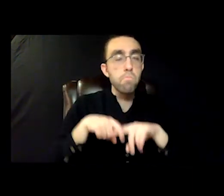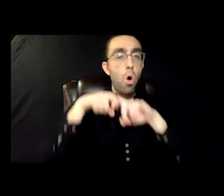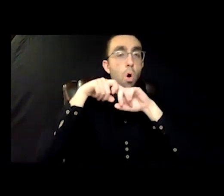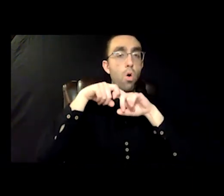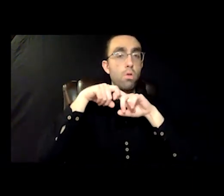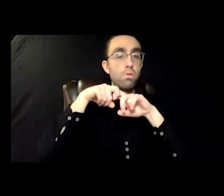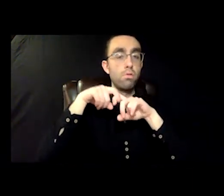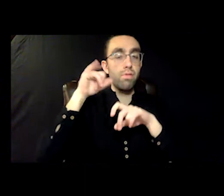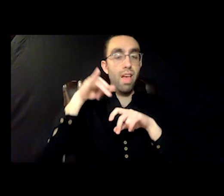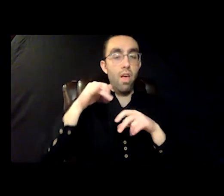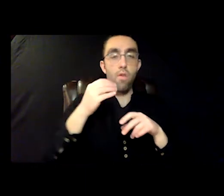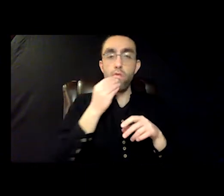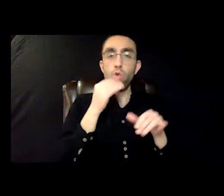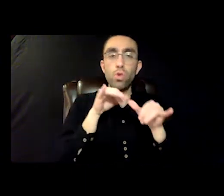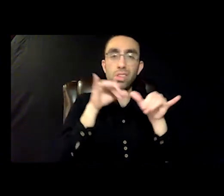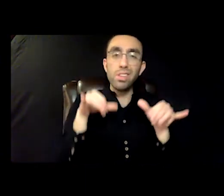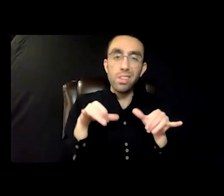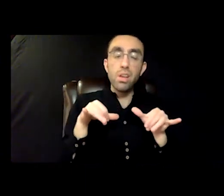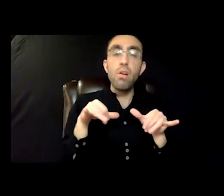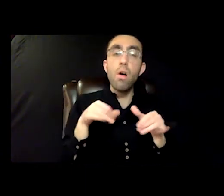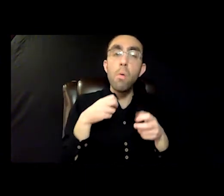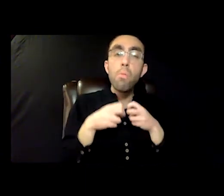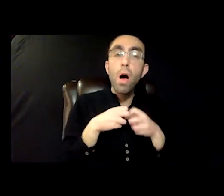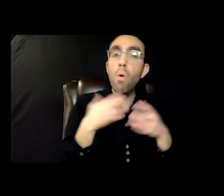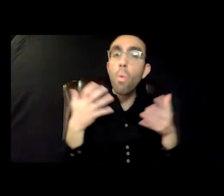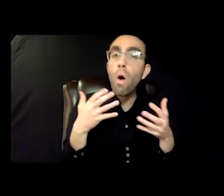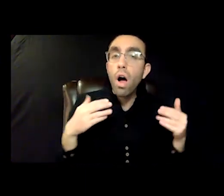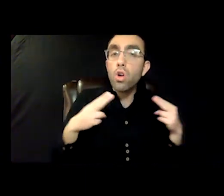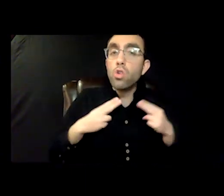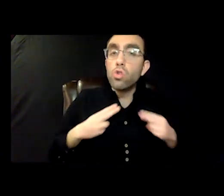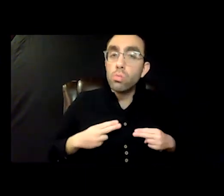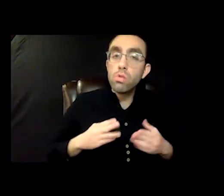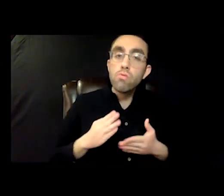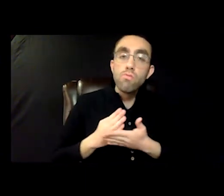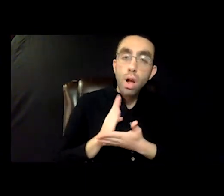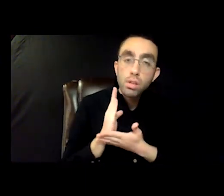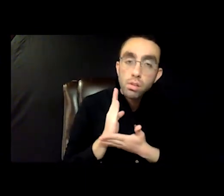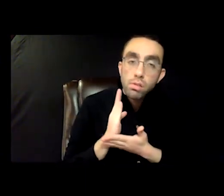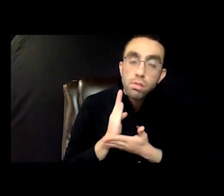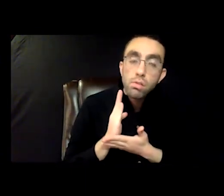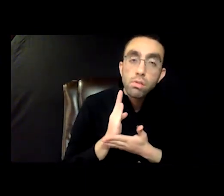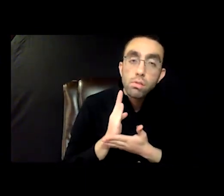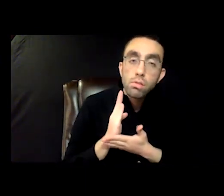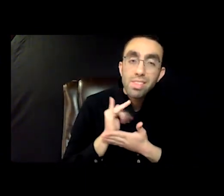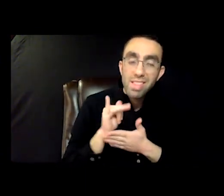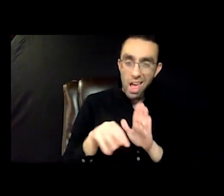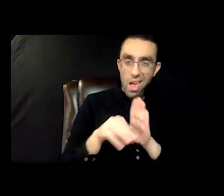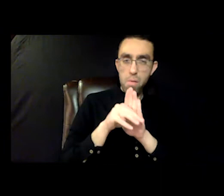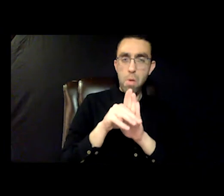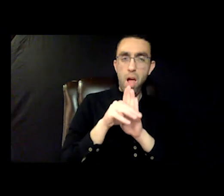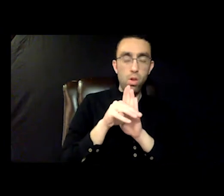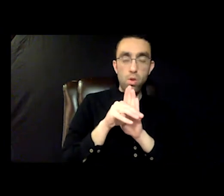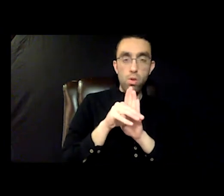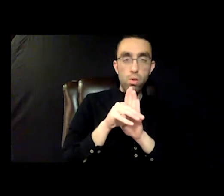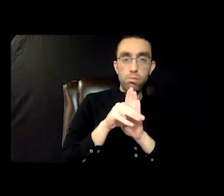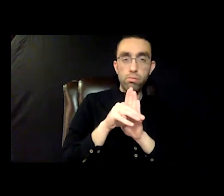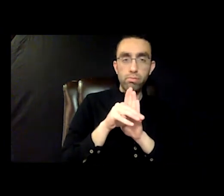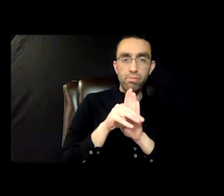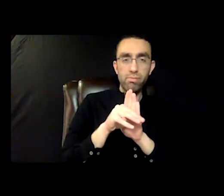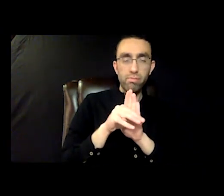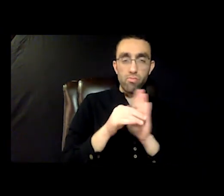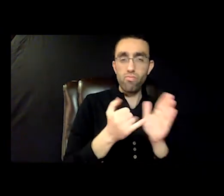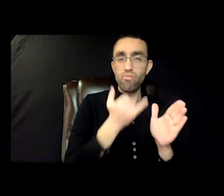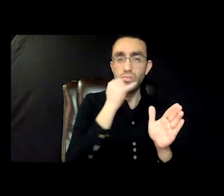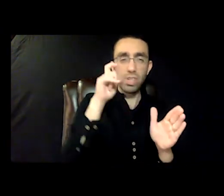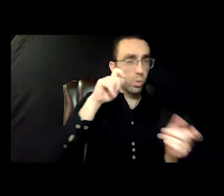human rights issue. And it is a model of social reorganizing